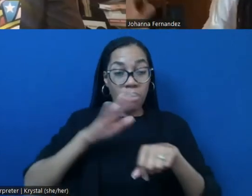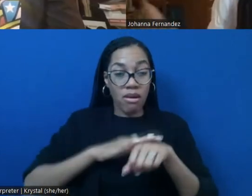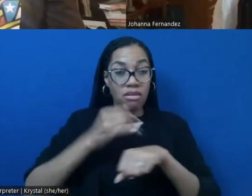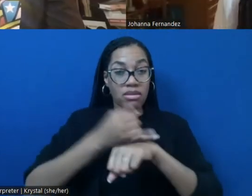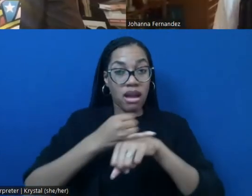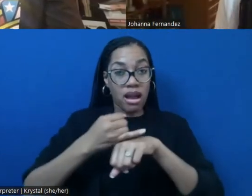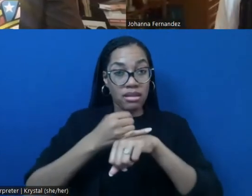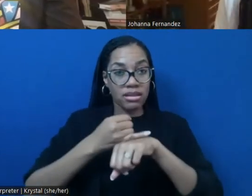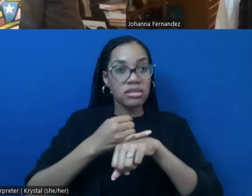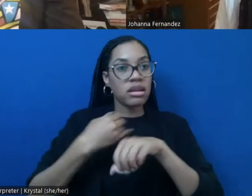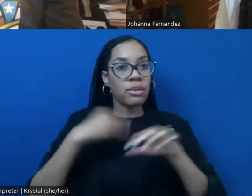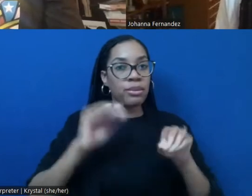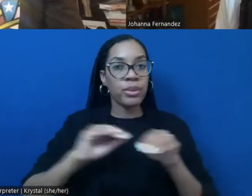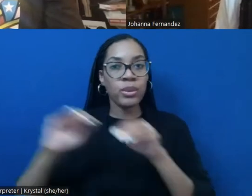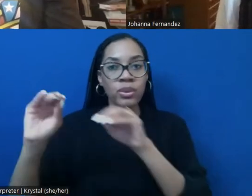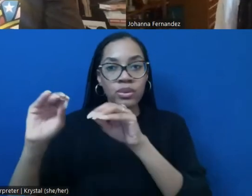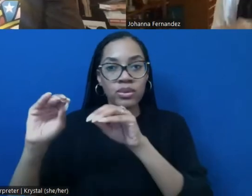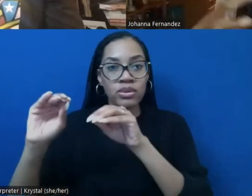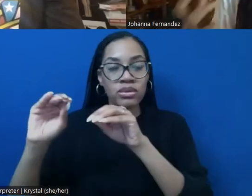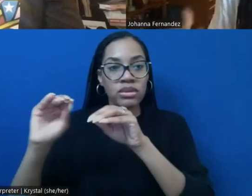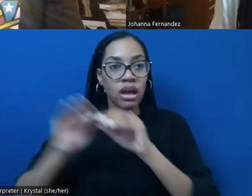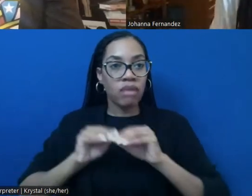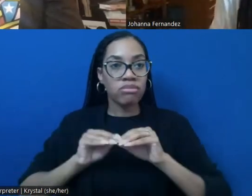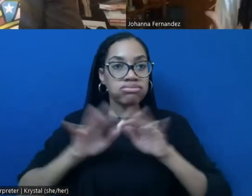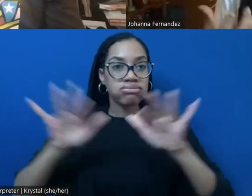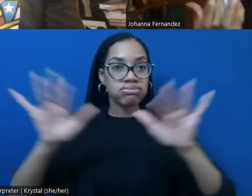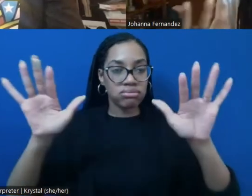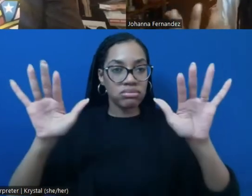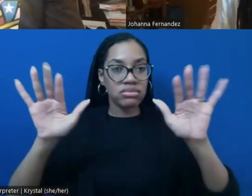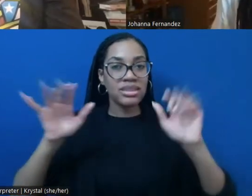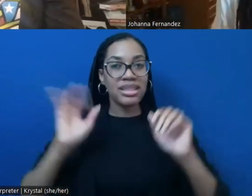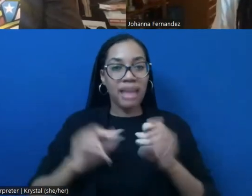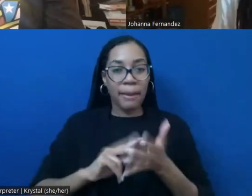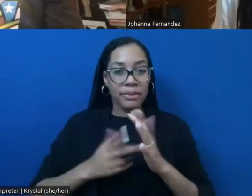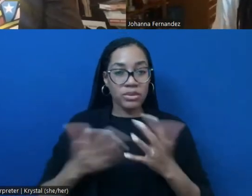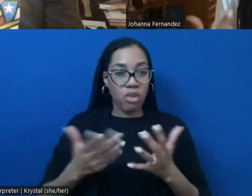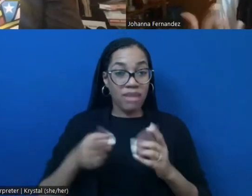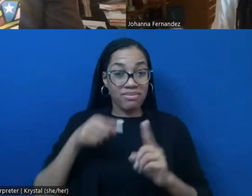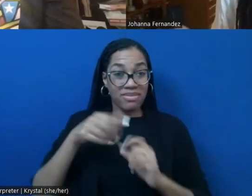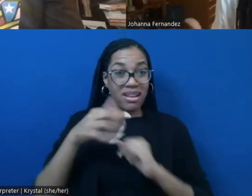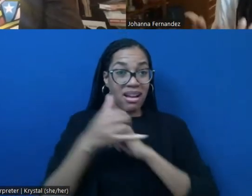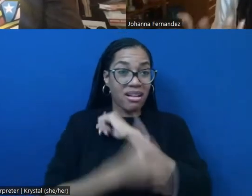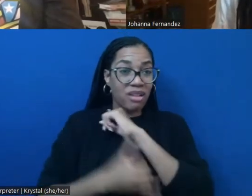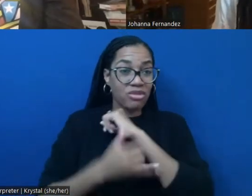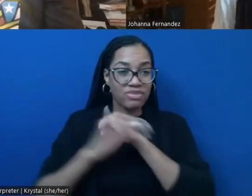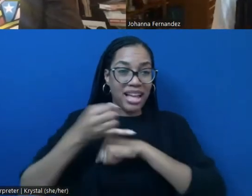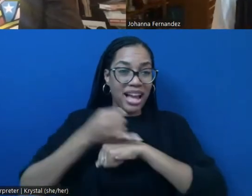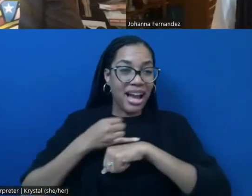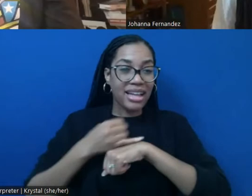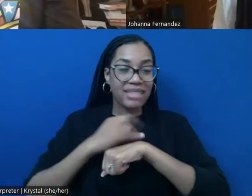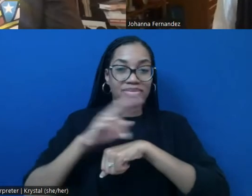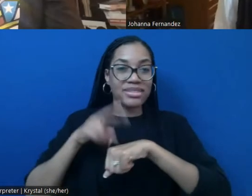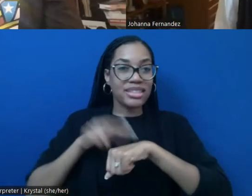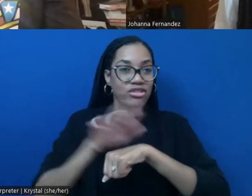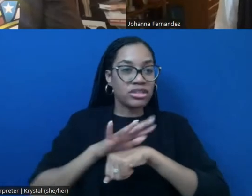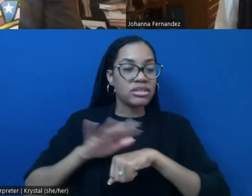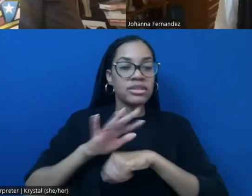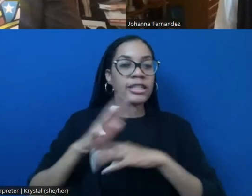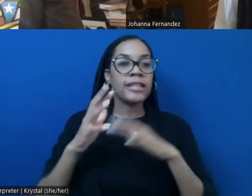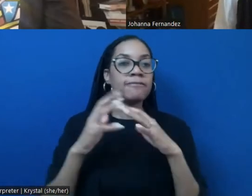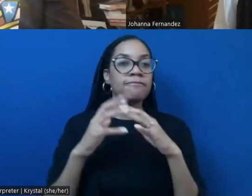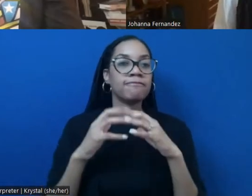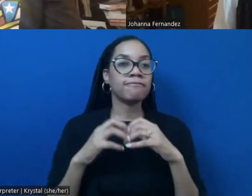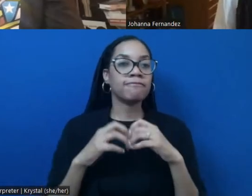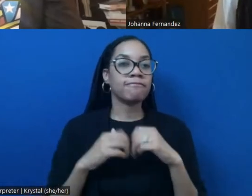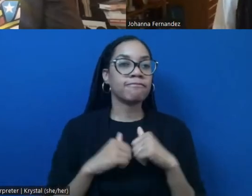epic. Two cities. This is a dismembering of a country, right? Of an island, of the nation.